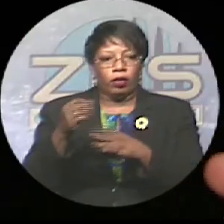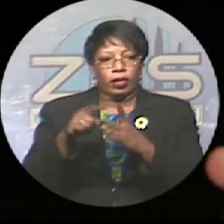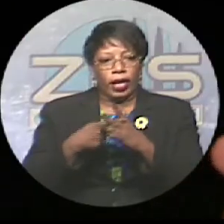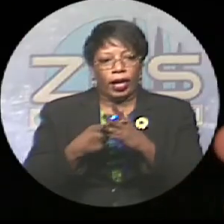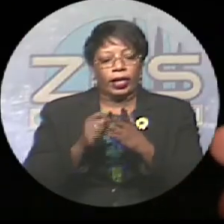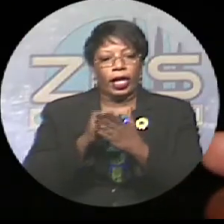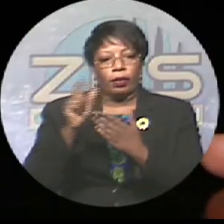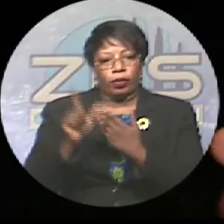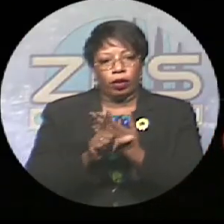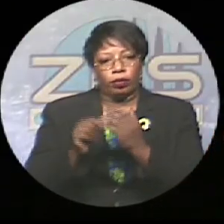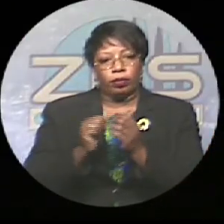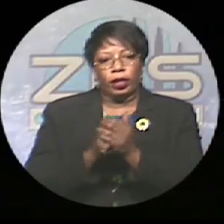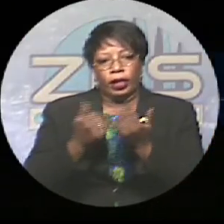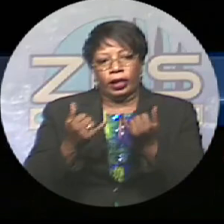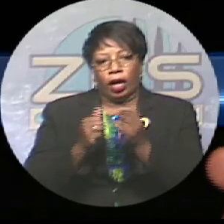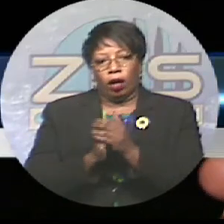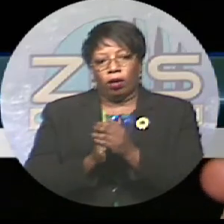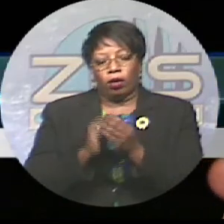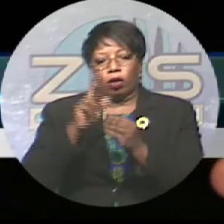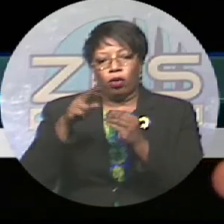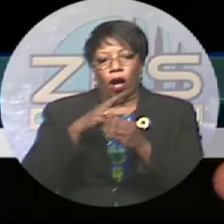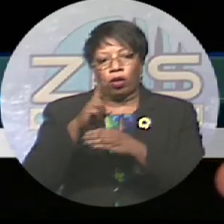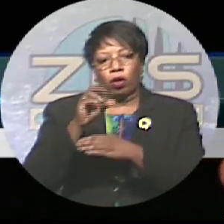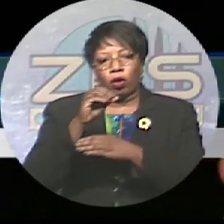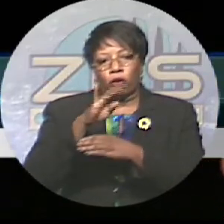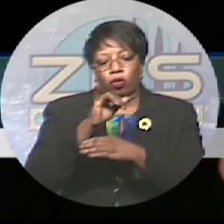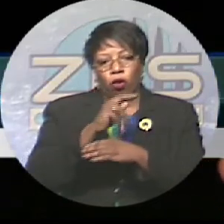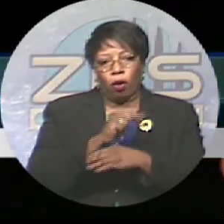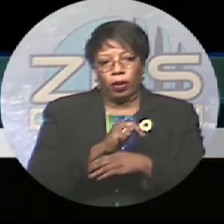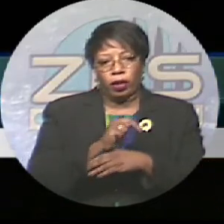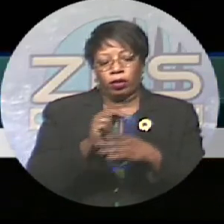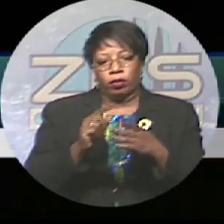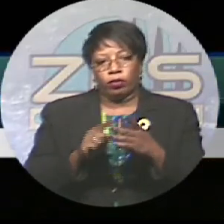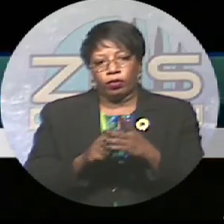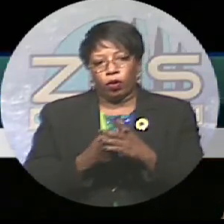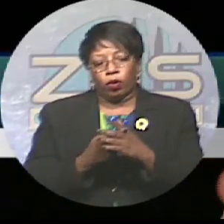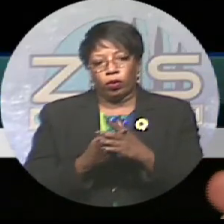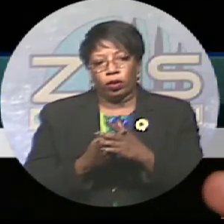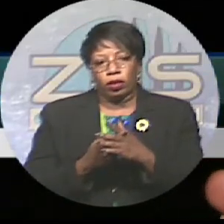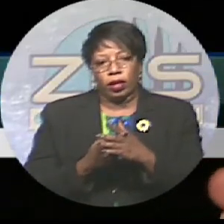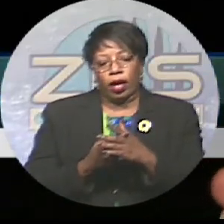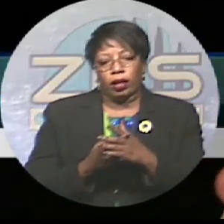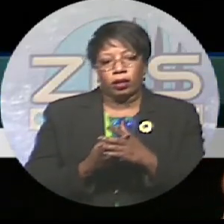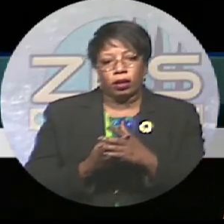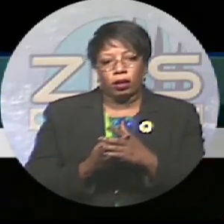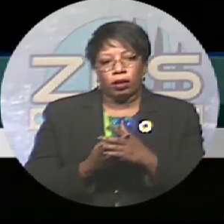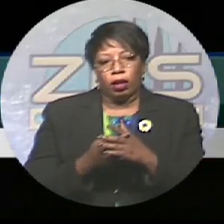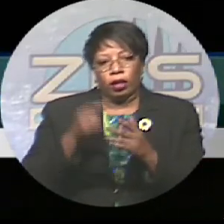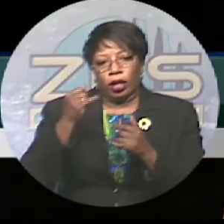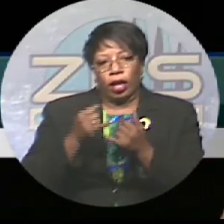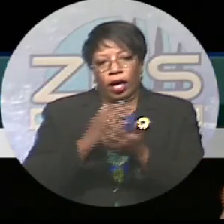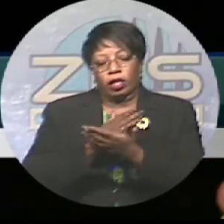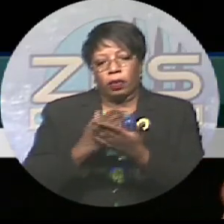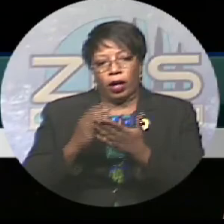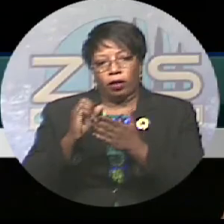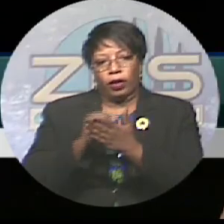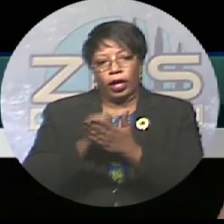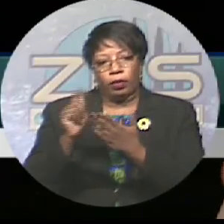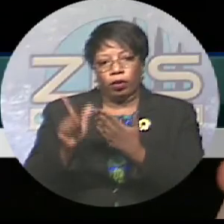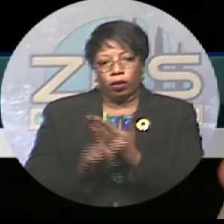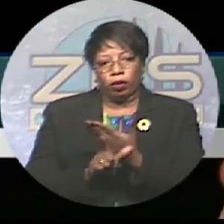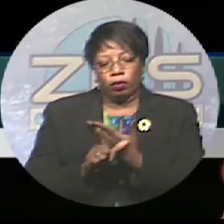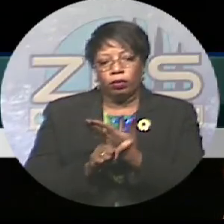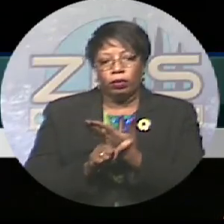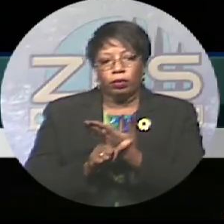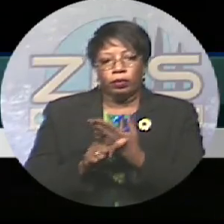round robin for the Bahamas Basketball Federation is going to be the latter part of April.